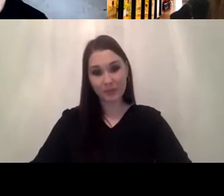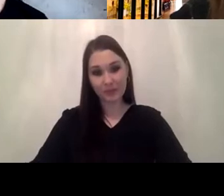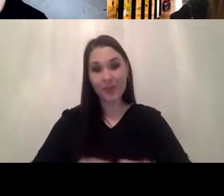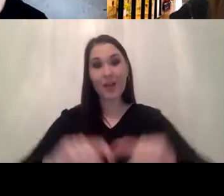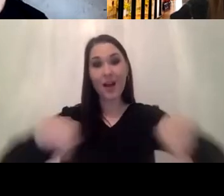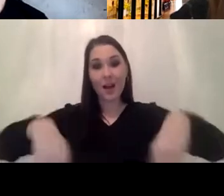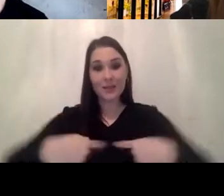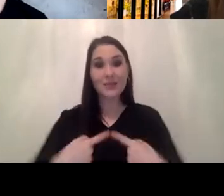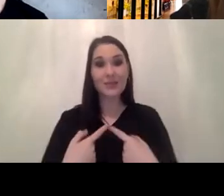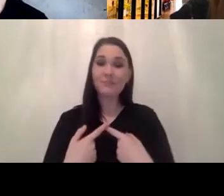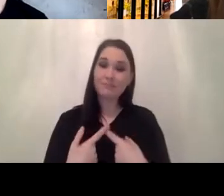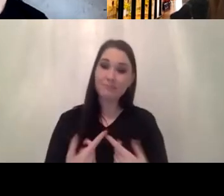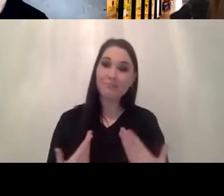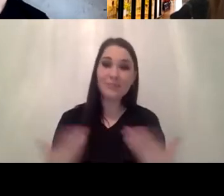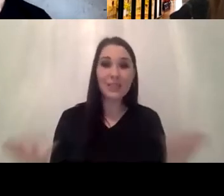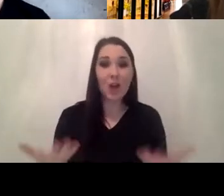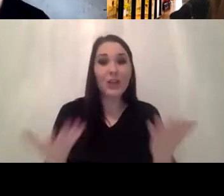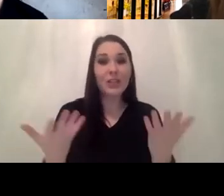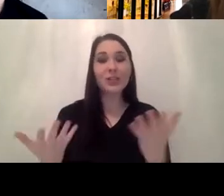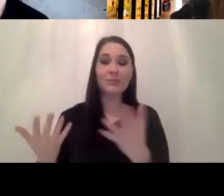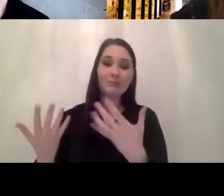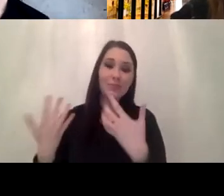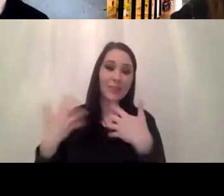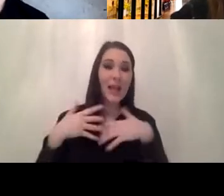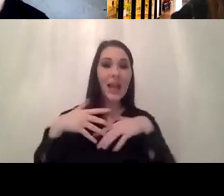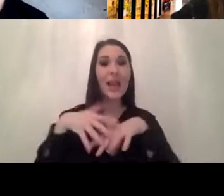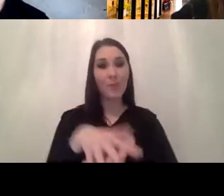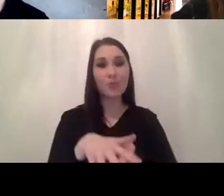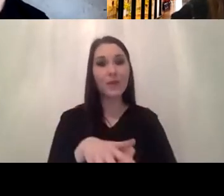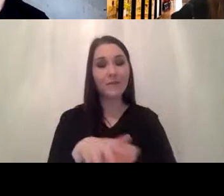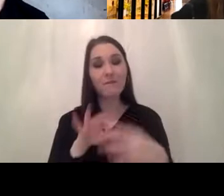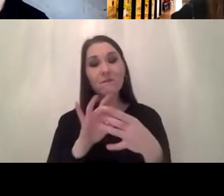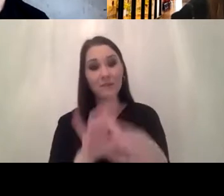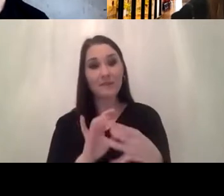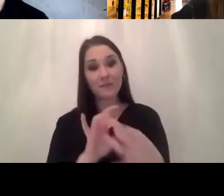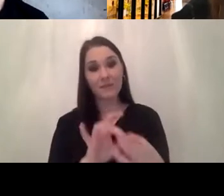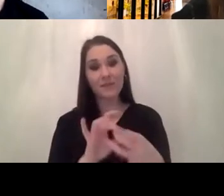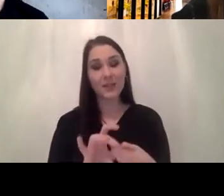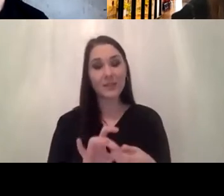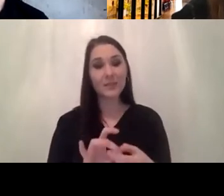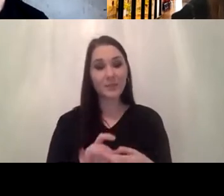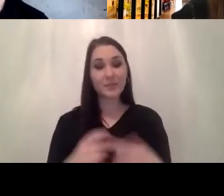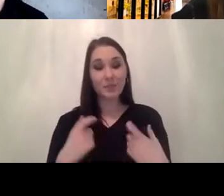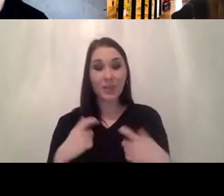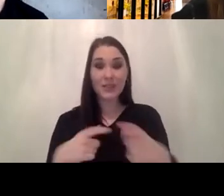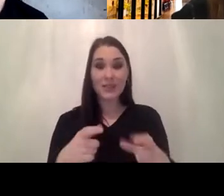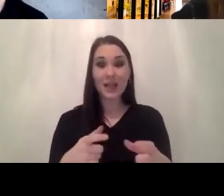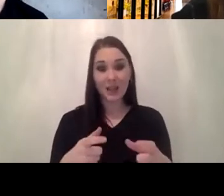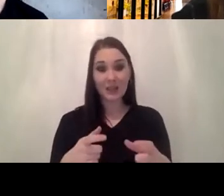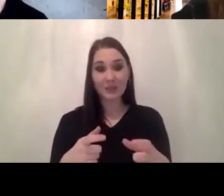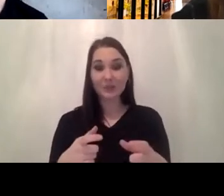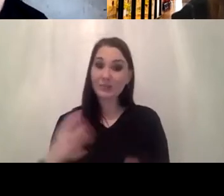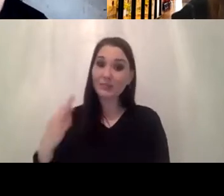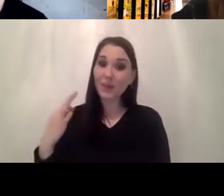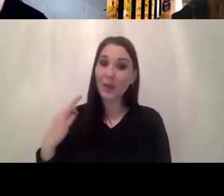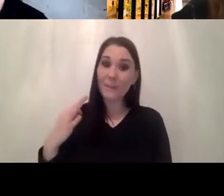design tools has also been a benefit. On the cost side, absolutely, right? There's still, how do we get people engaged? I think some